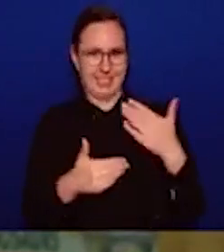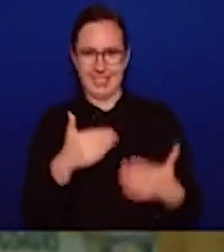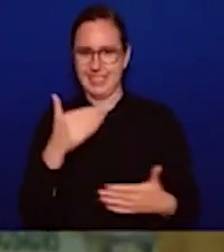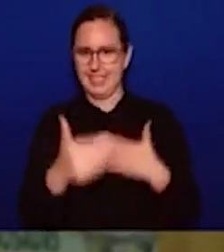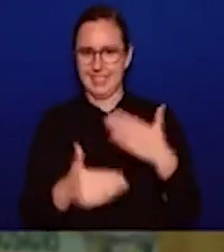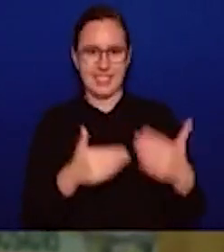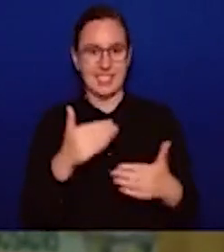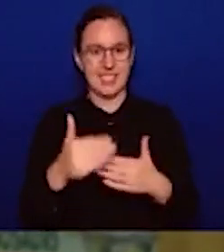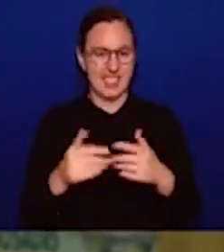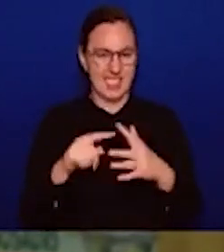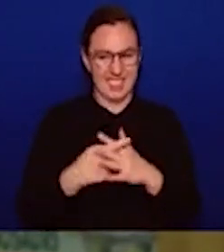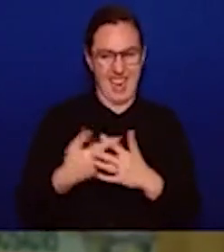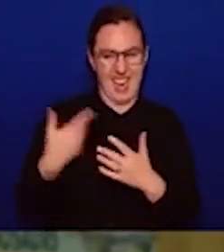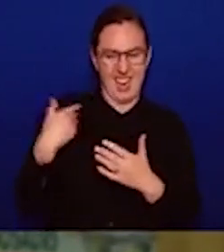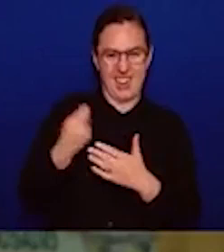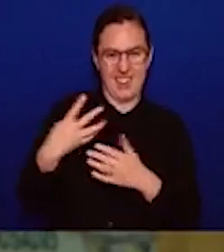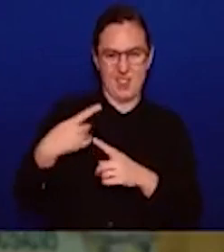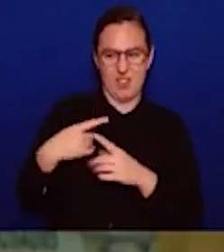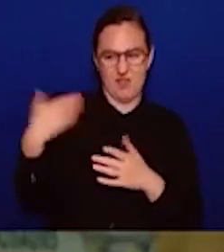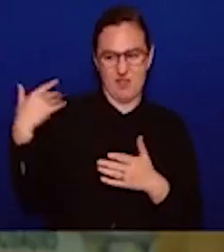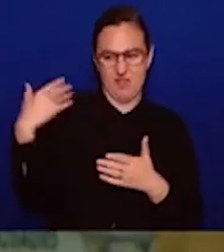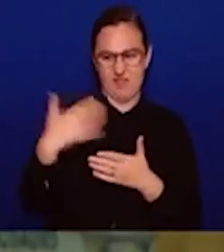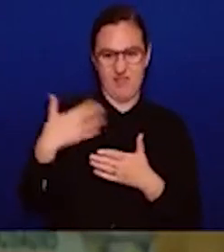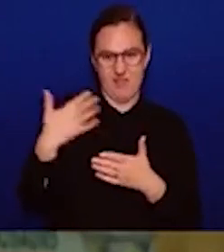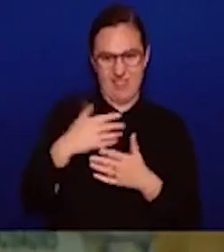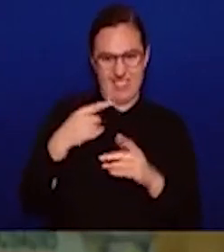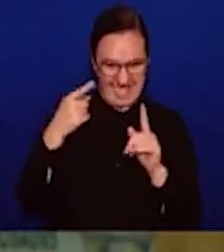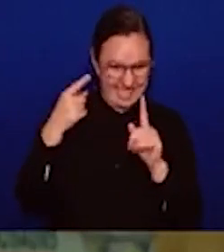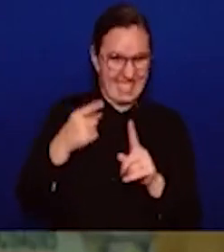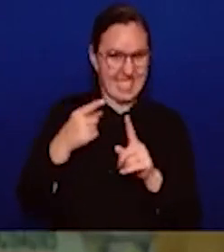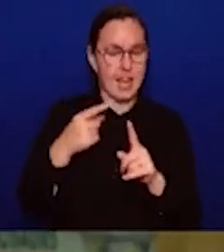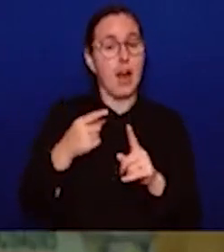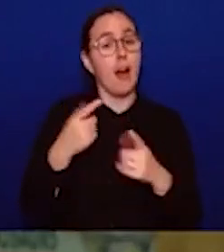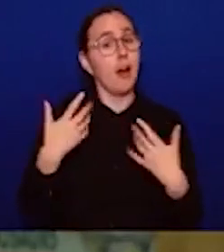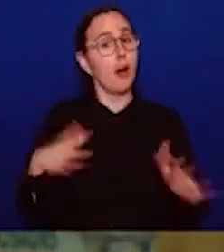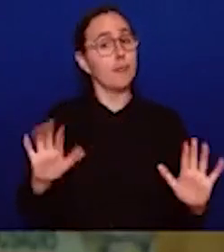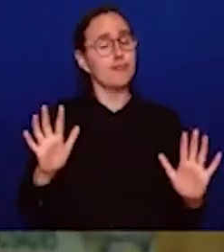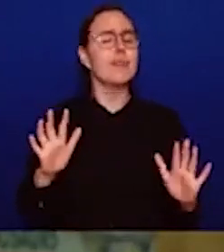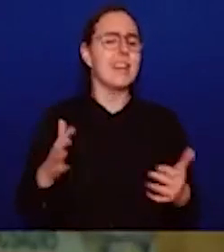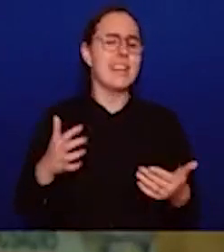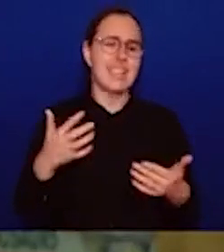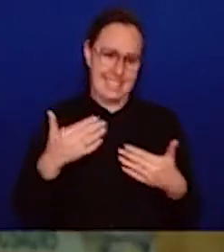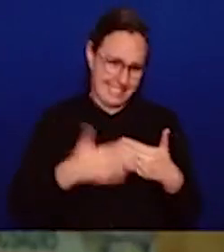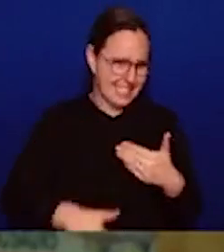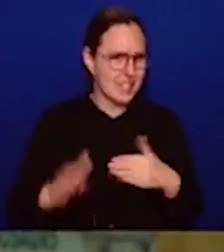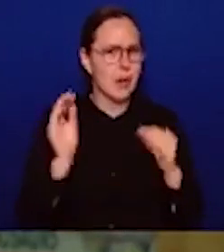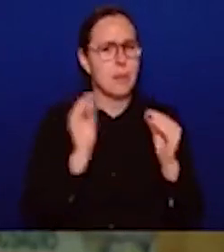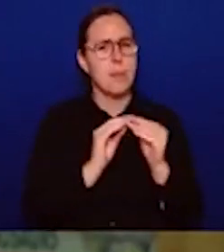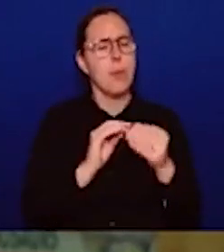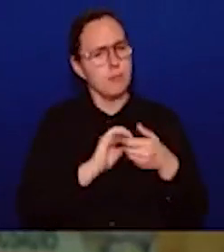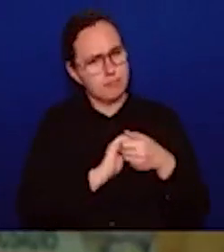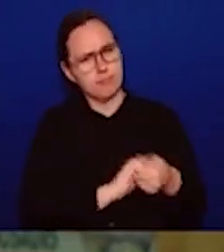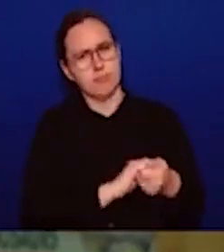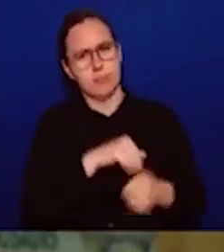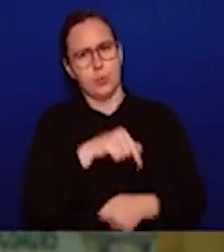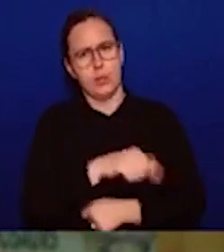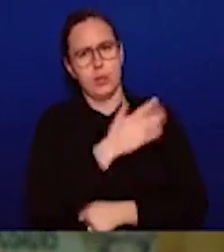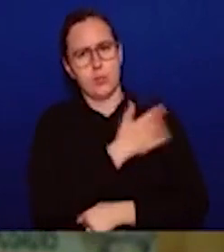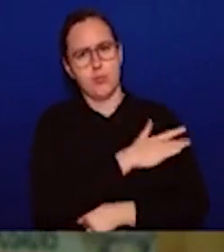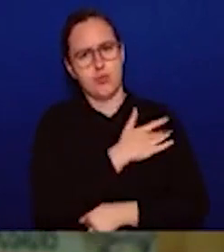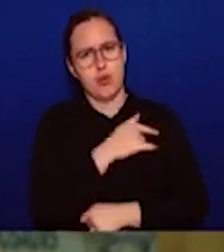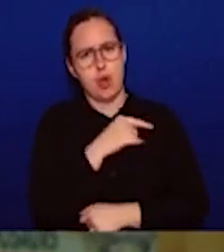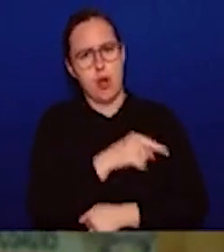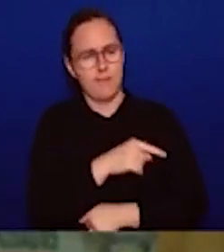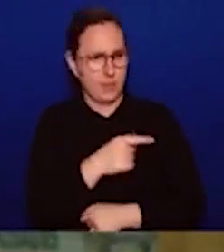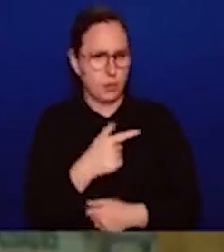work hand in hand with the province on leading in making sure that people are kept safe. We know,